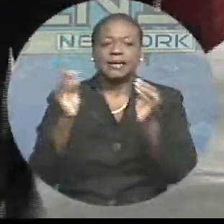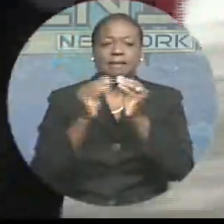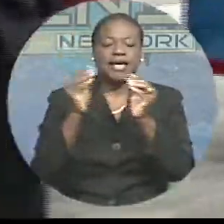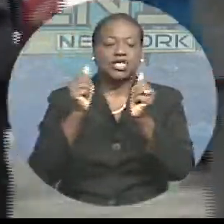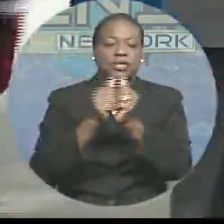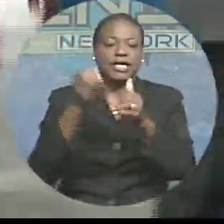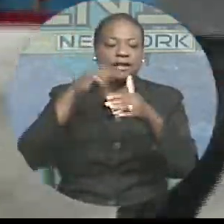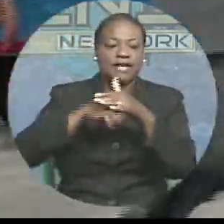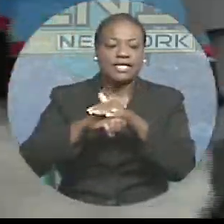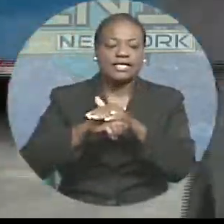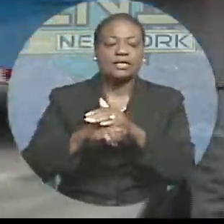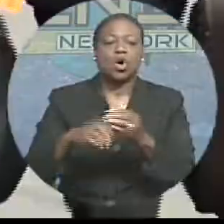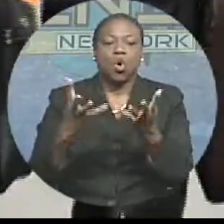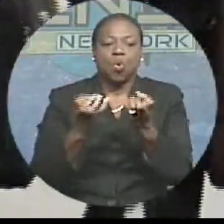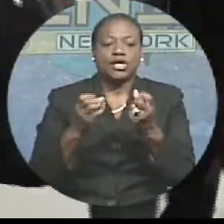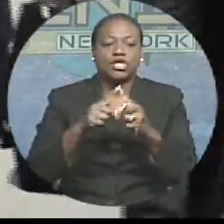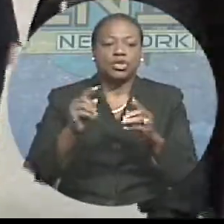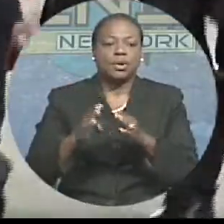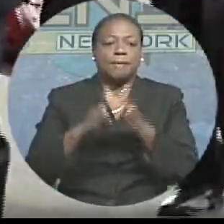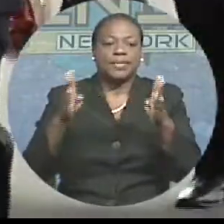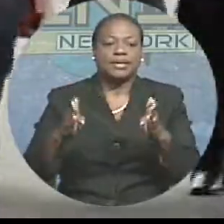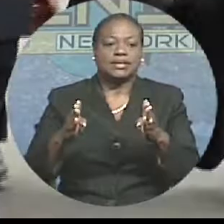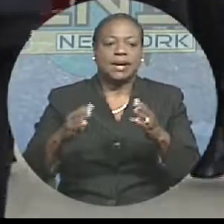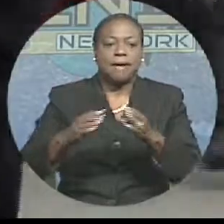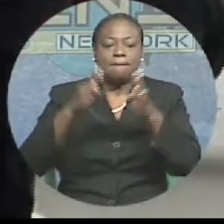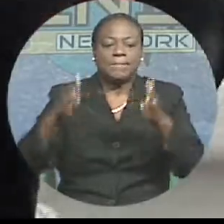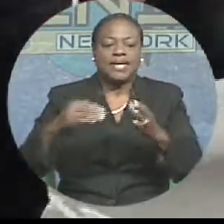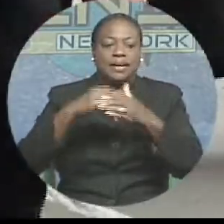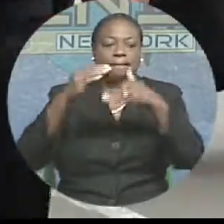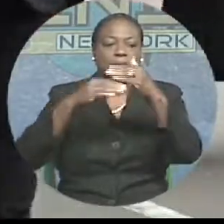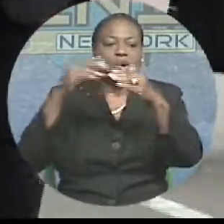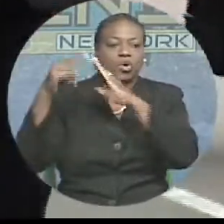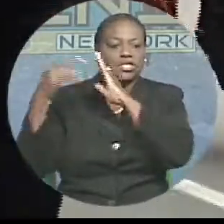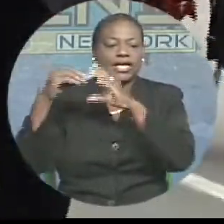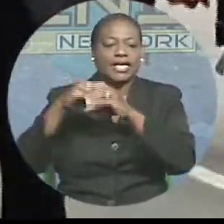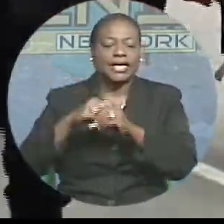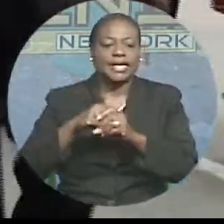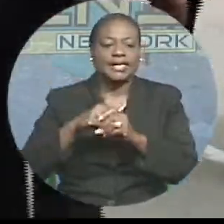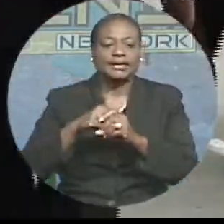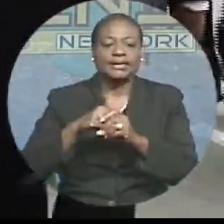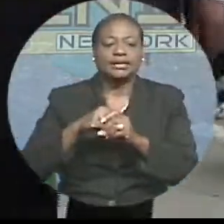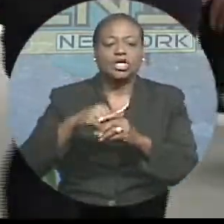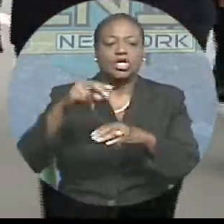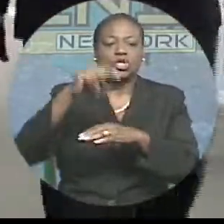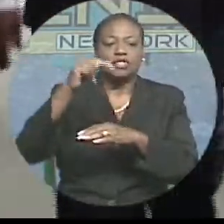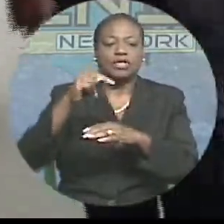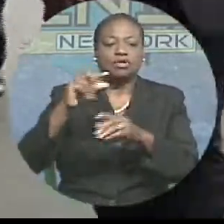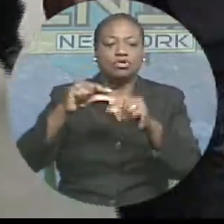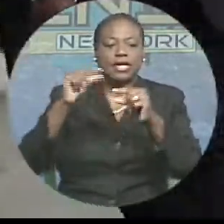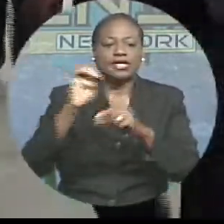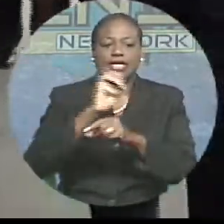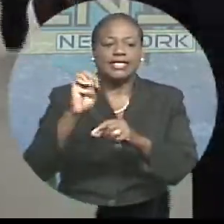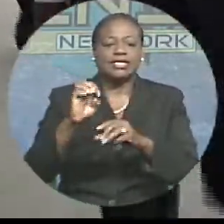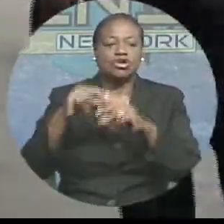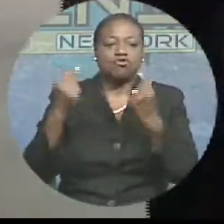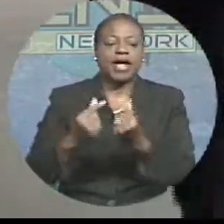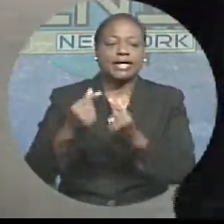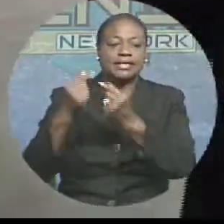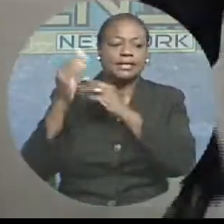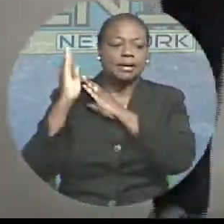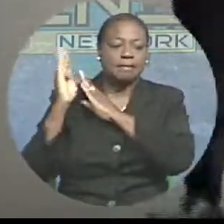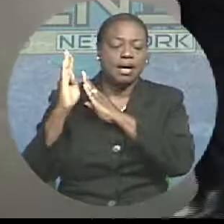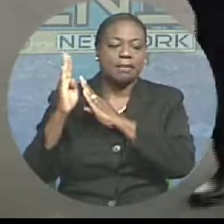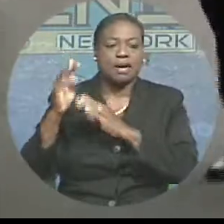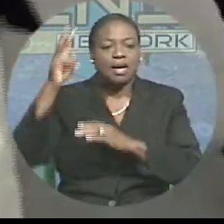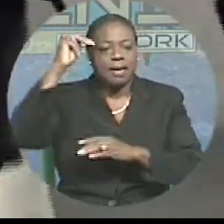to build a mega establishment in East Grand Bahama, one that former MP Kenneth Russell is involved in. Mr. Christie said they made